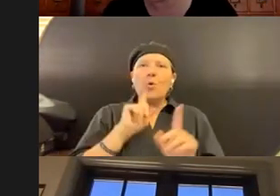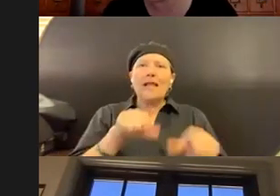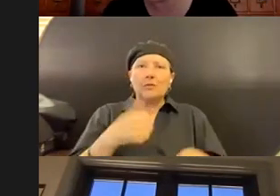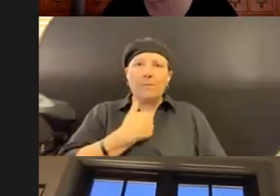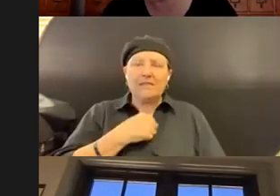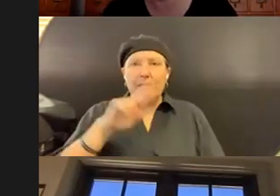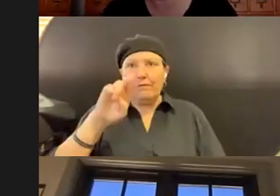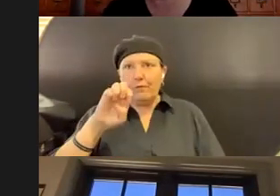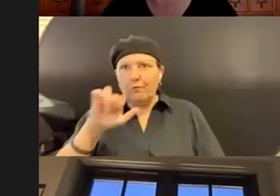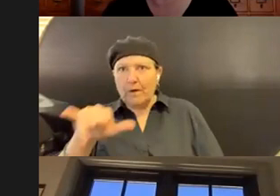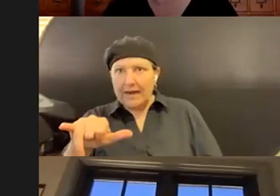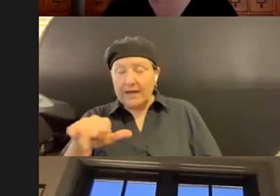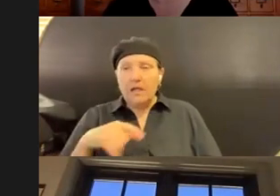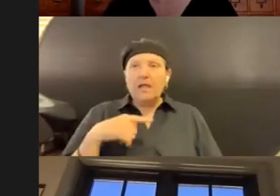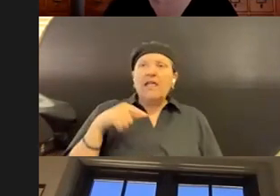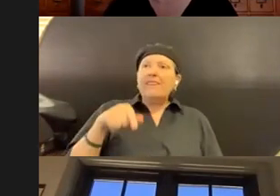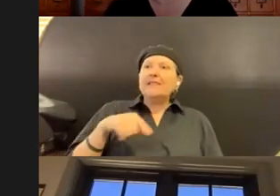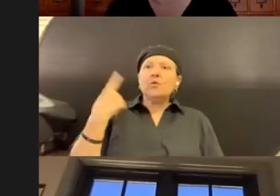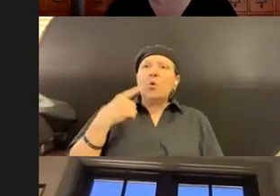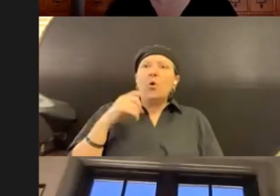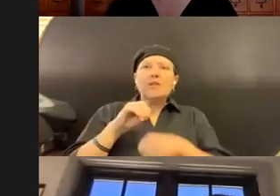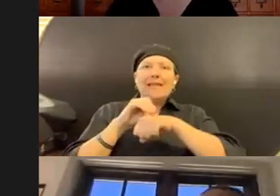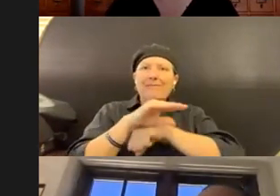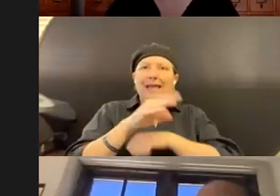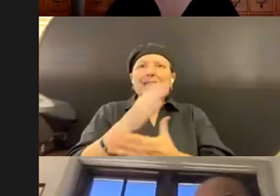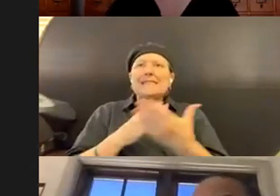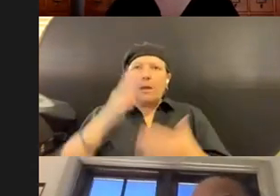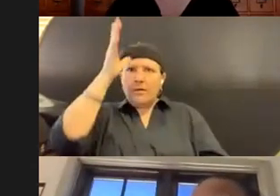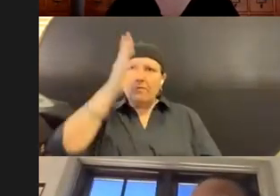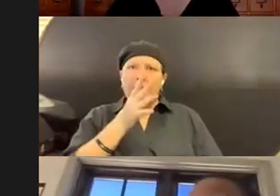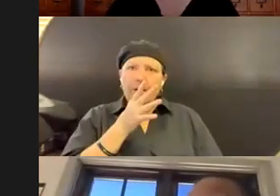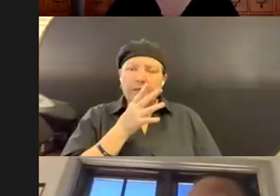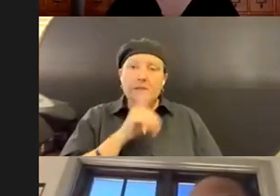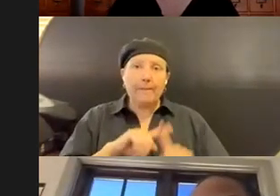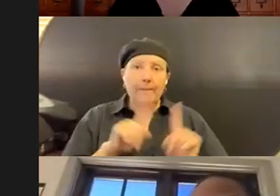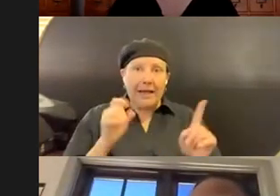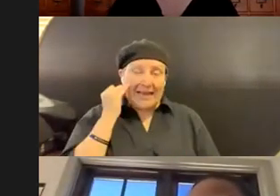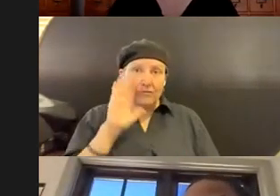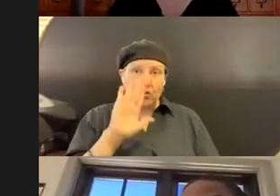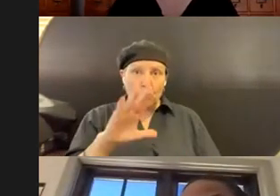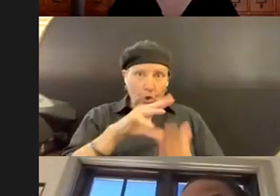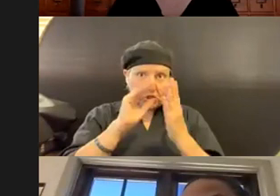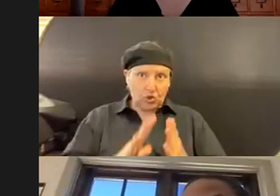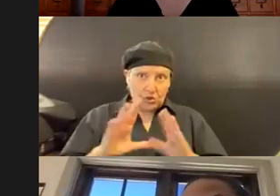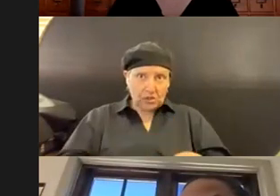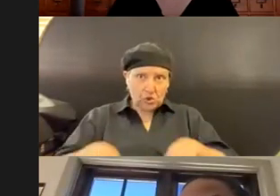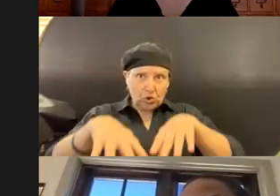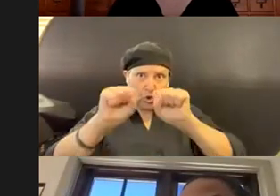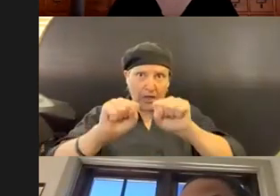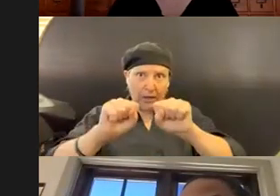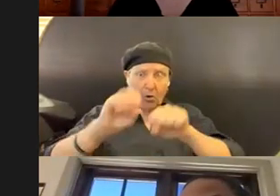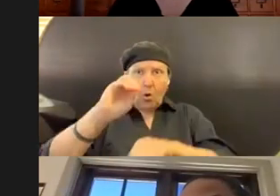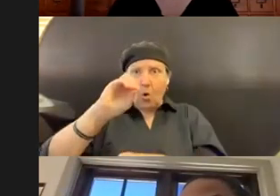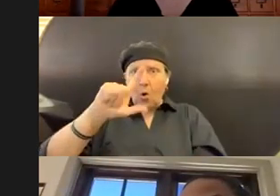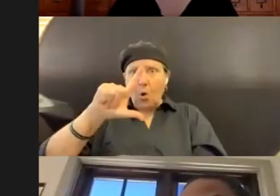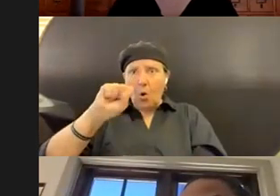so for this only affects some of the parents, but if your student took the test, the OLSAT test, which is our